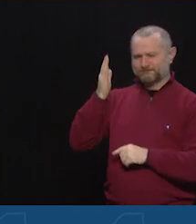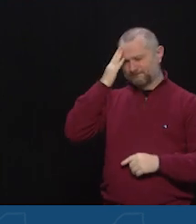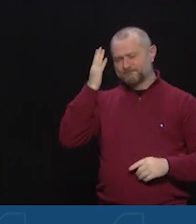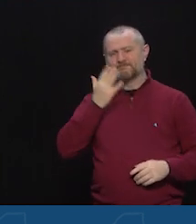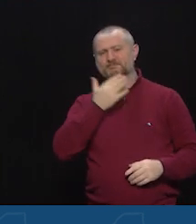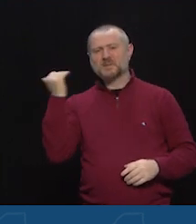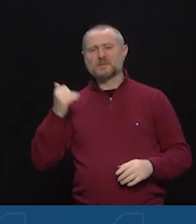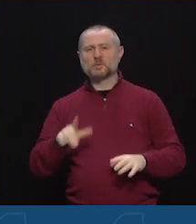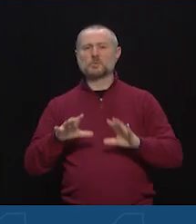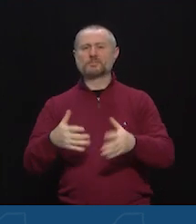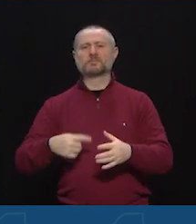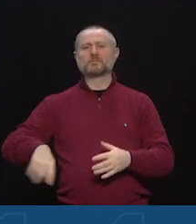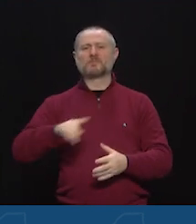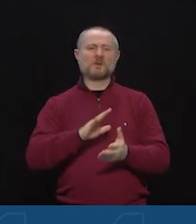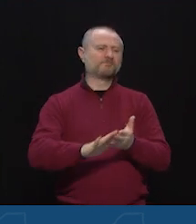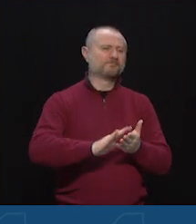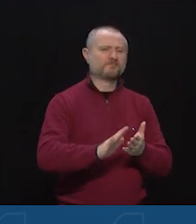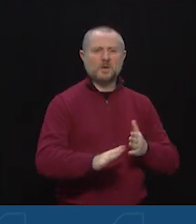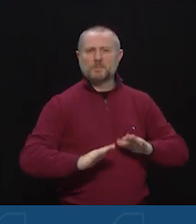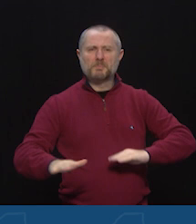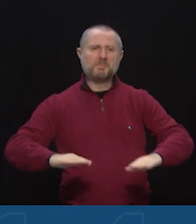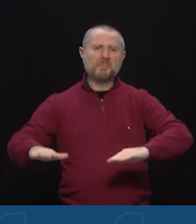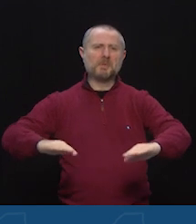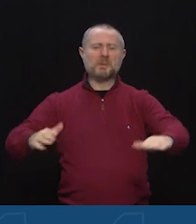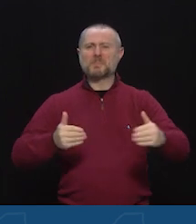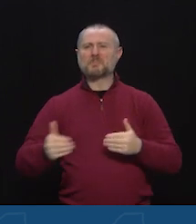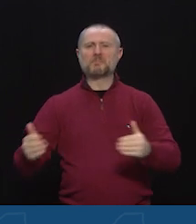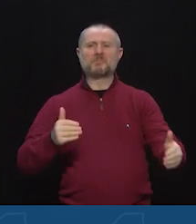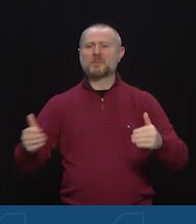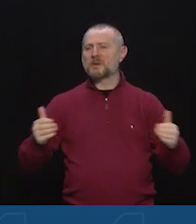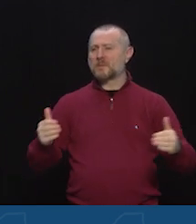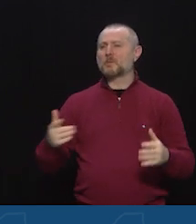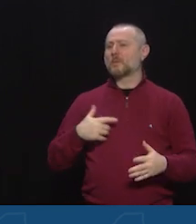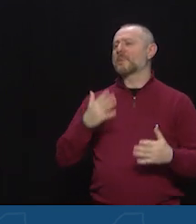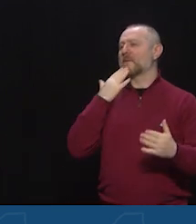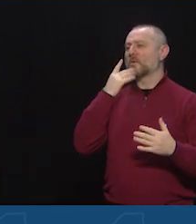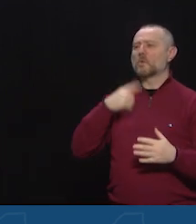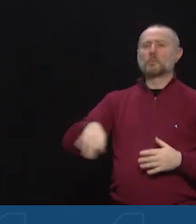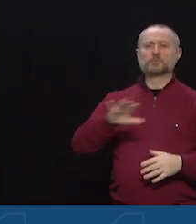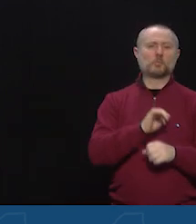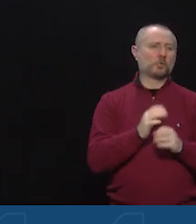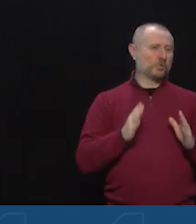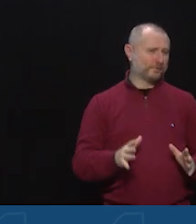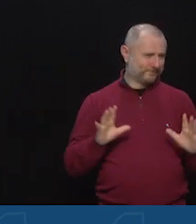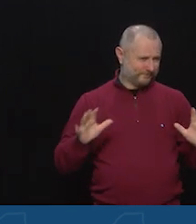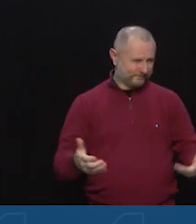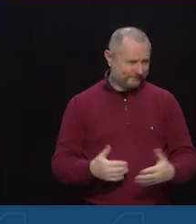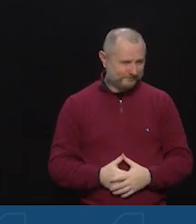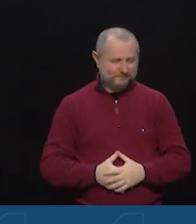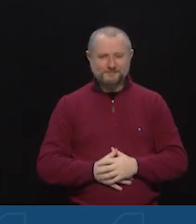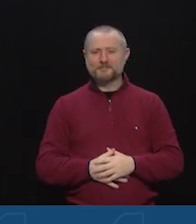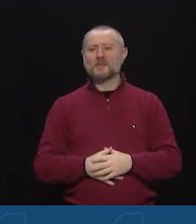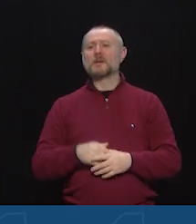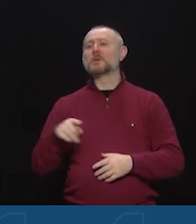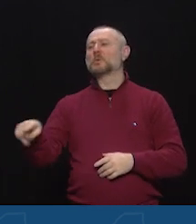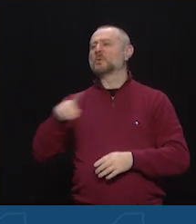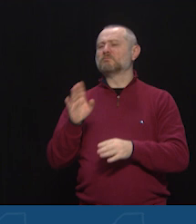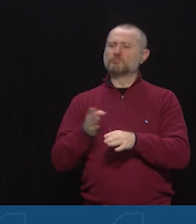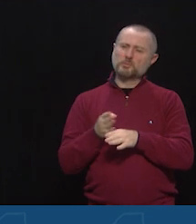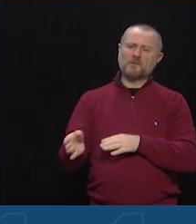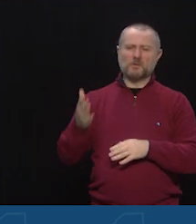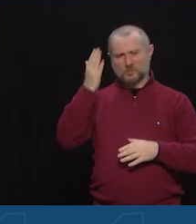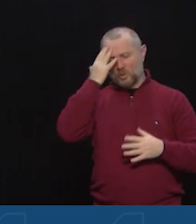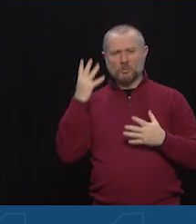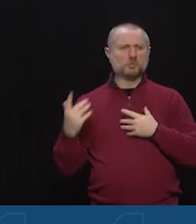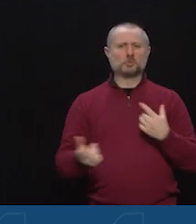teams in the entire nation. So we're really, really grateful for their efforts. They're dedicated professionals, they know what they're doing,